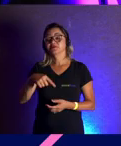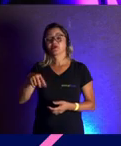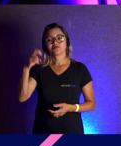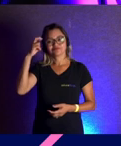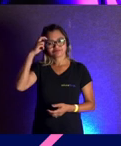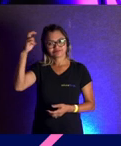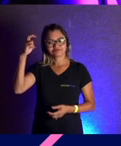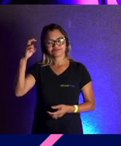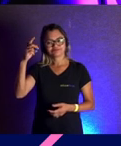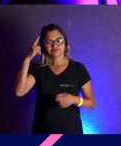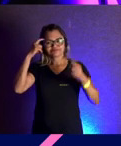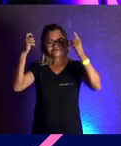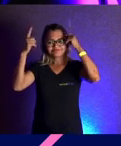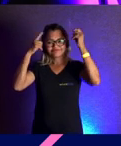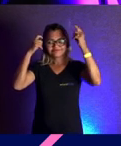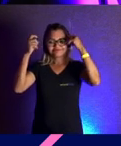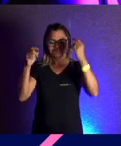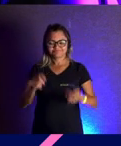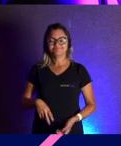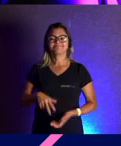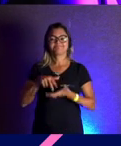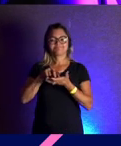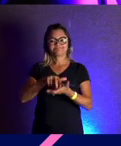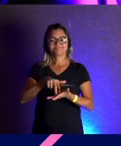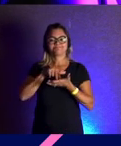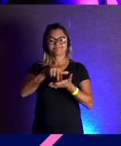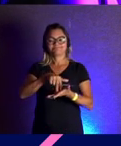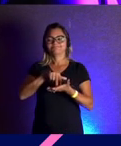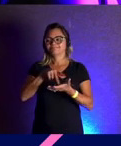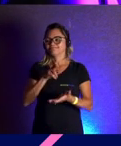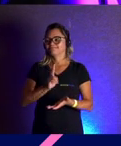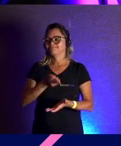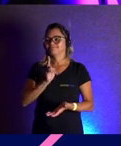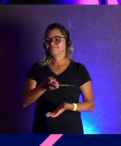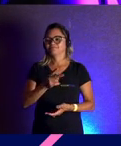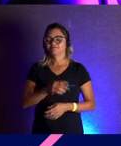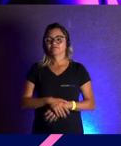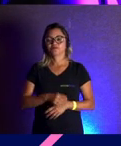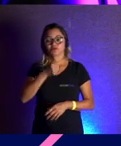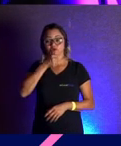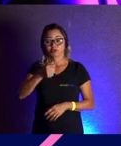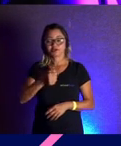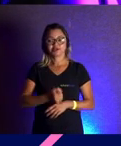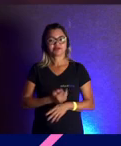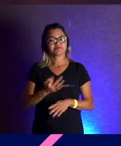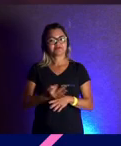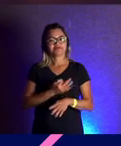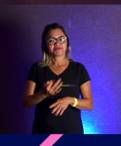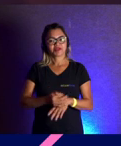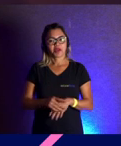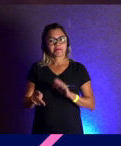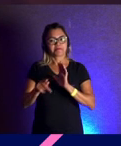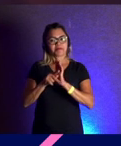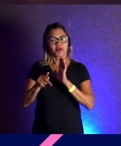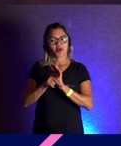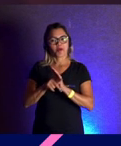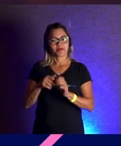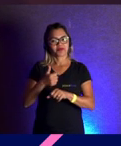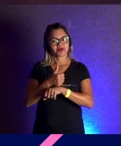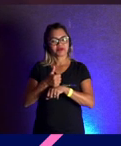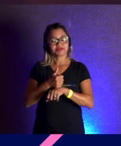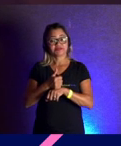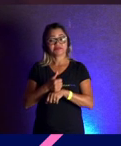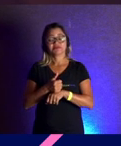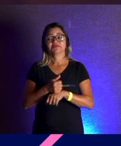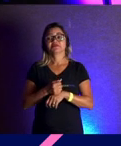persistent. That's what journalists are best at doing. So, get a data set, size some analysis, and